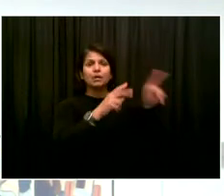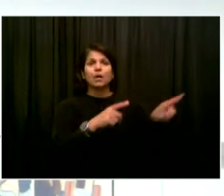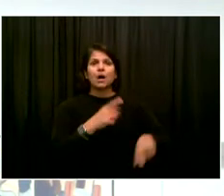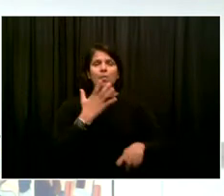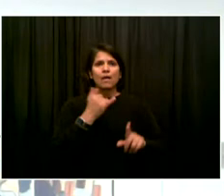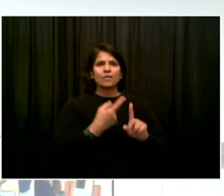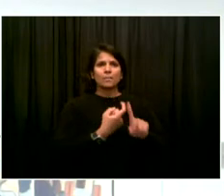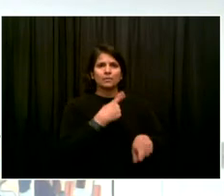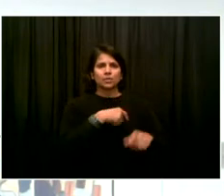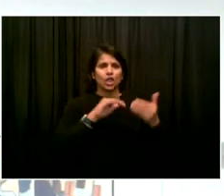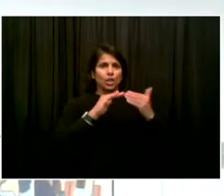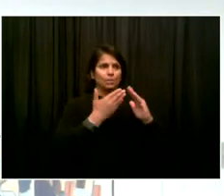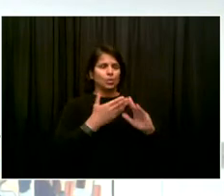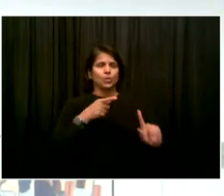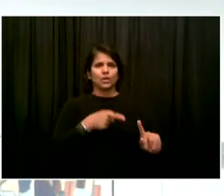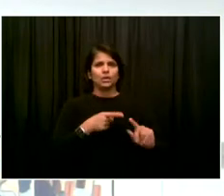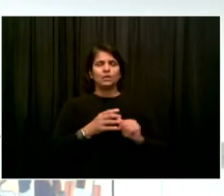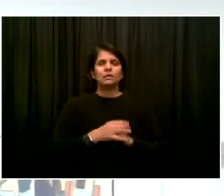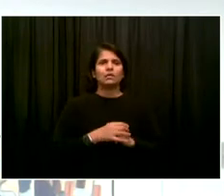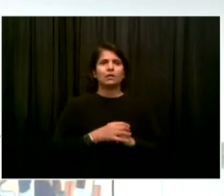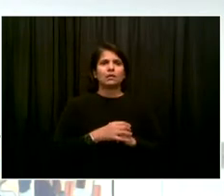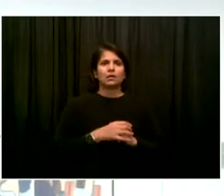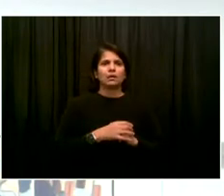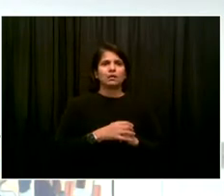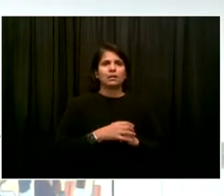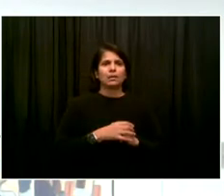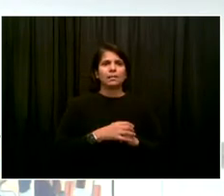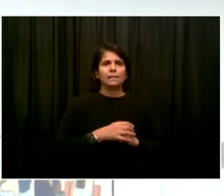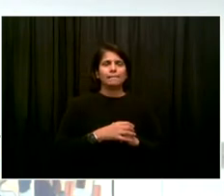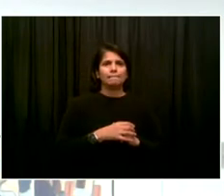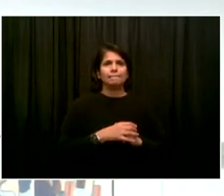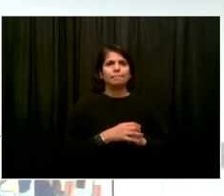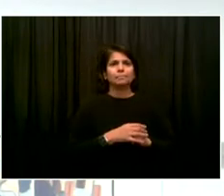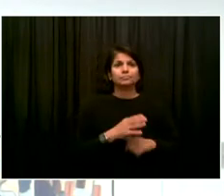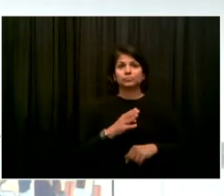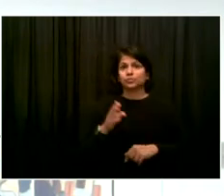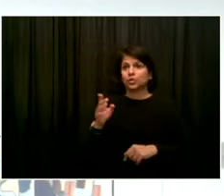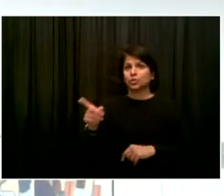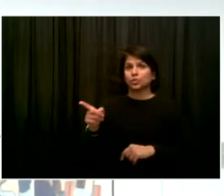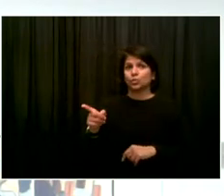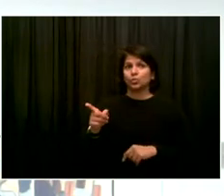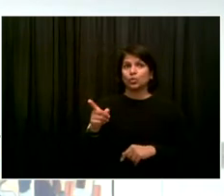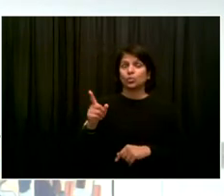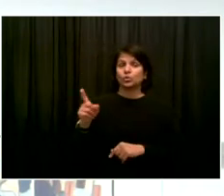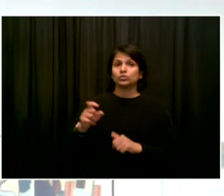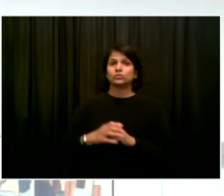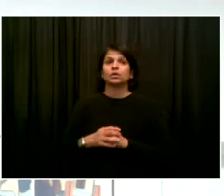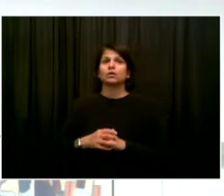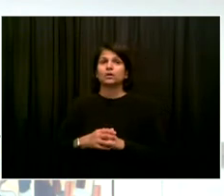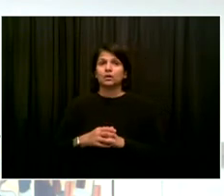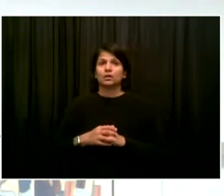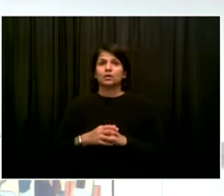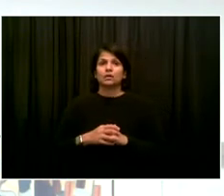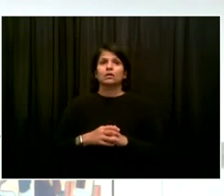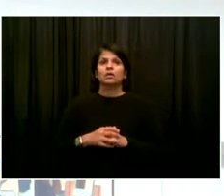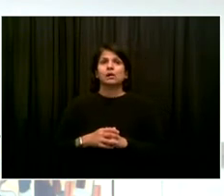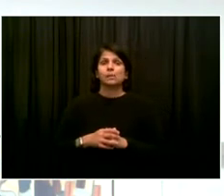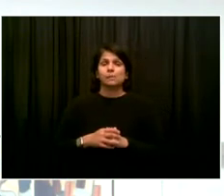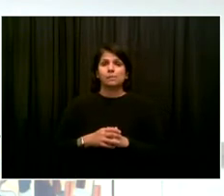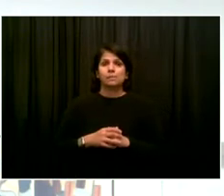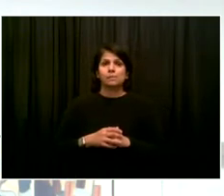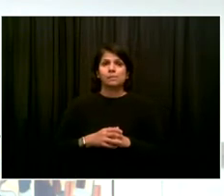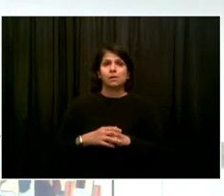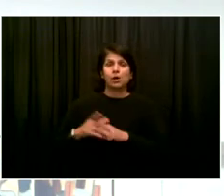Omicron variant. And Katie, with respect to your question, you know, the policies about work,